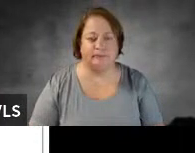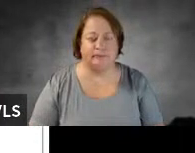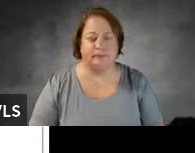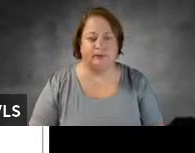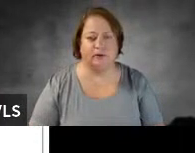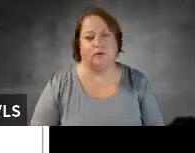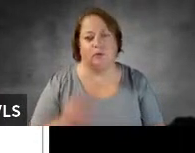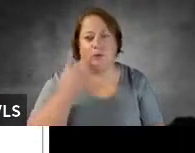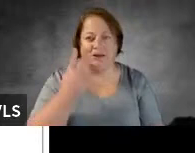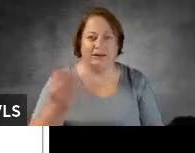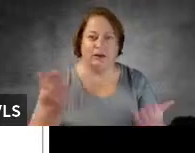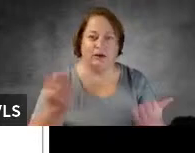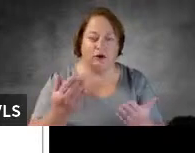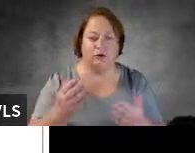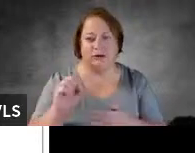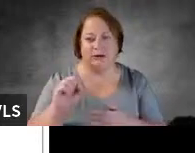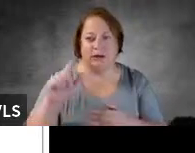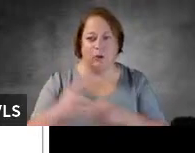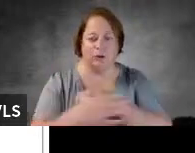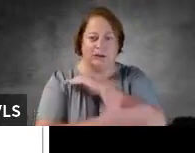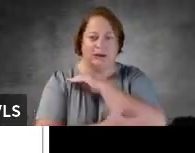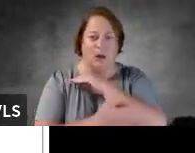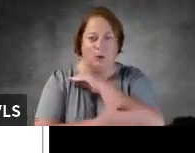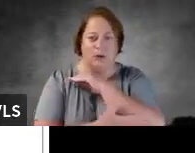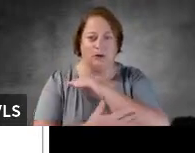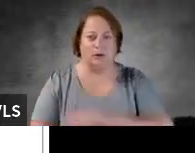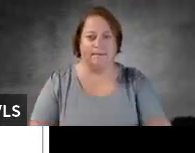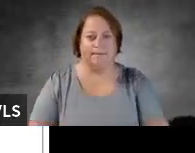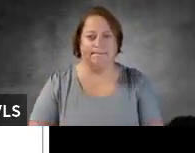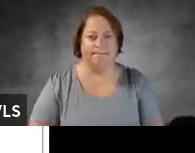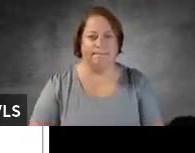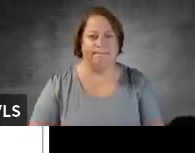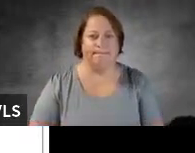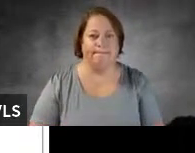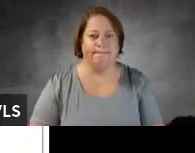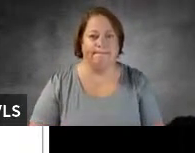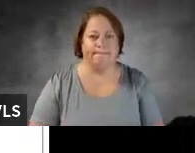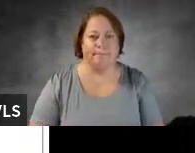So you'll see here is our St. Louis County. Next slide.